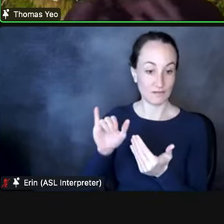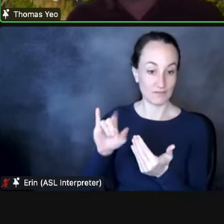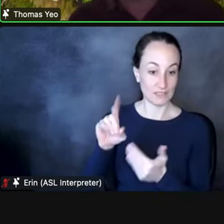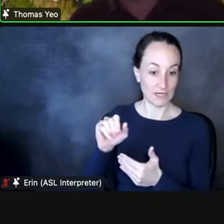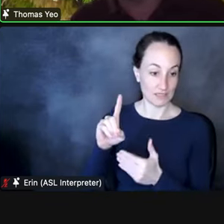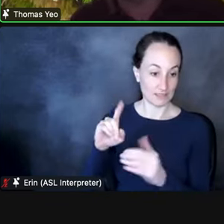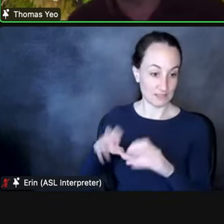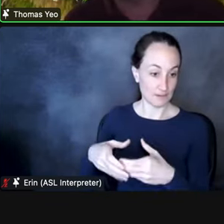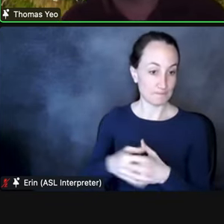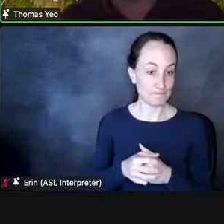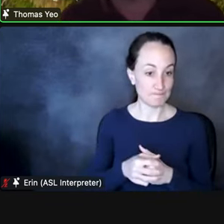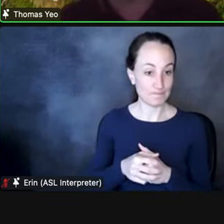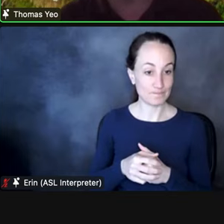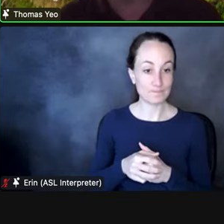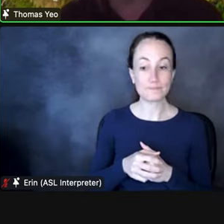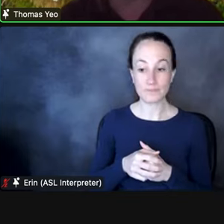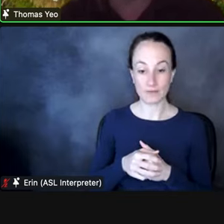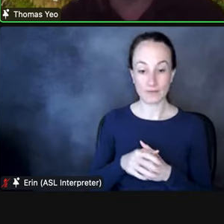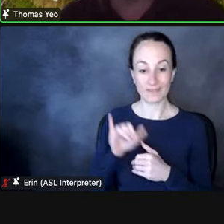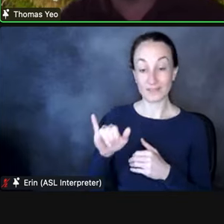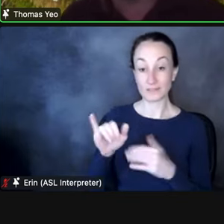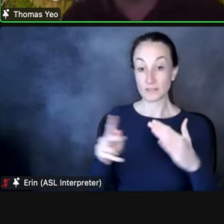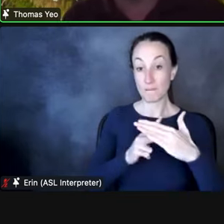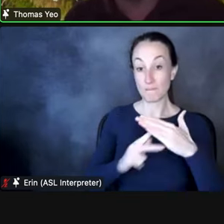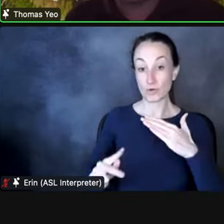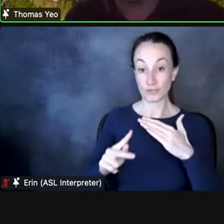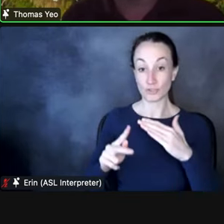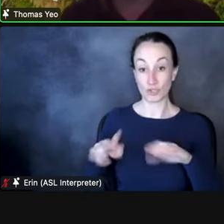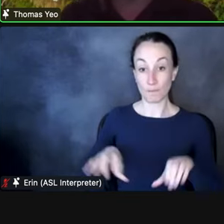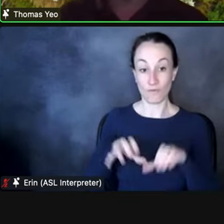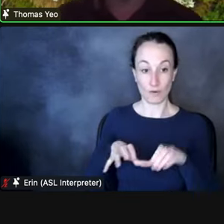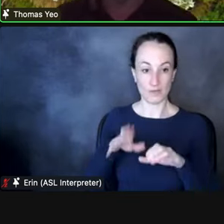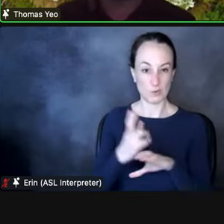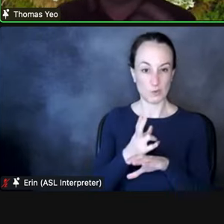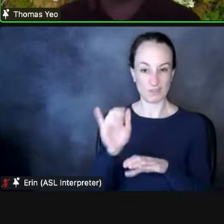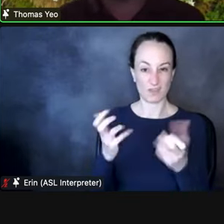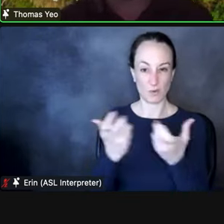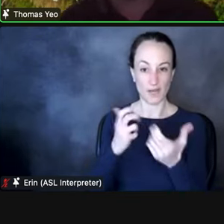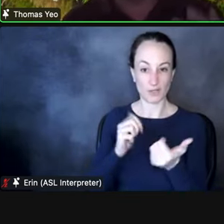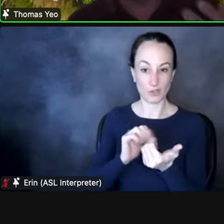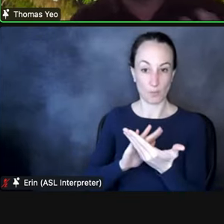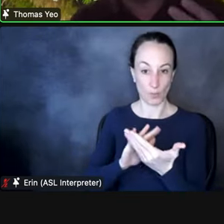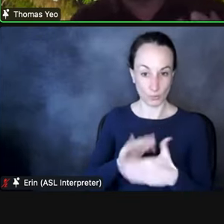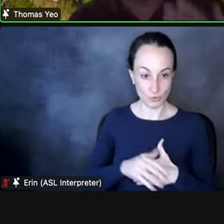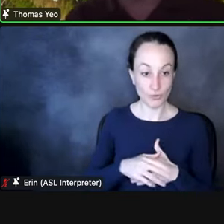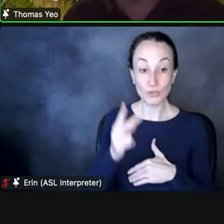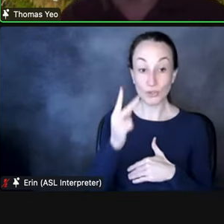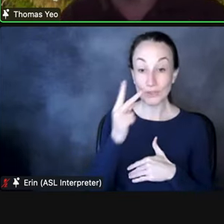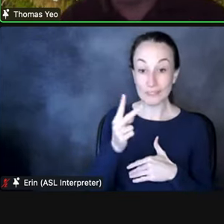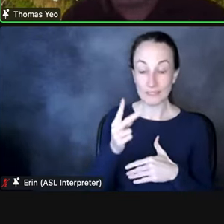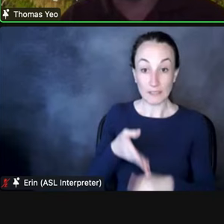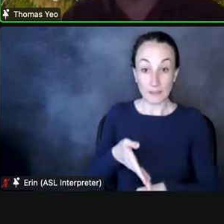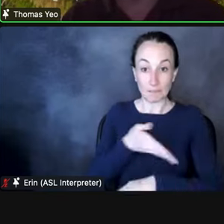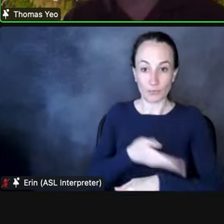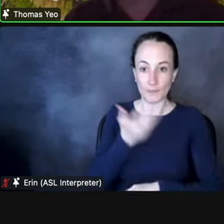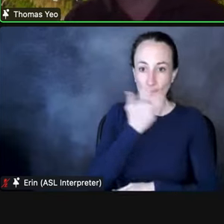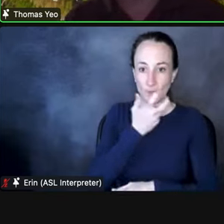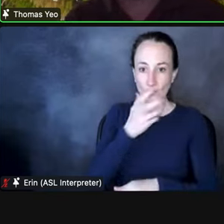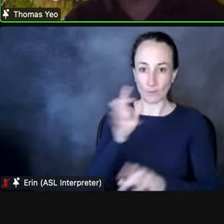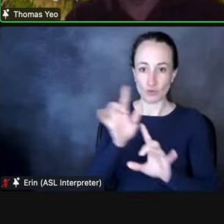And here's a prediction performance using He Tong's meta matching approach. We can see that the improvement is really quite dramatic.